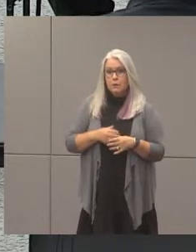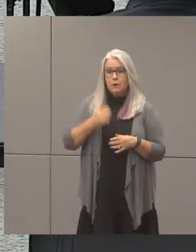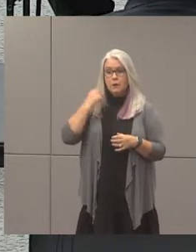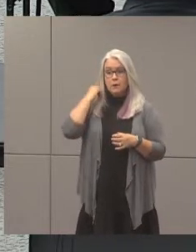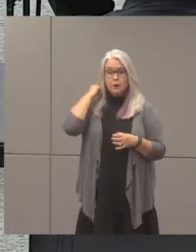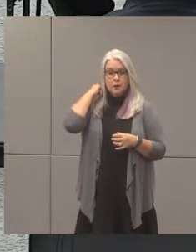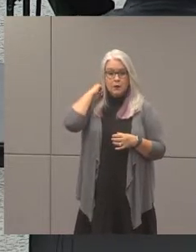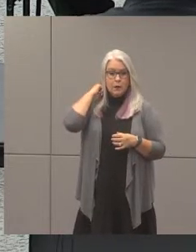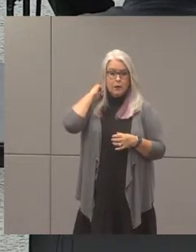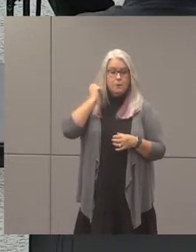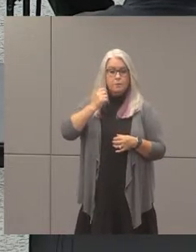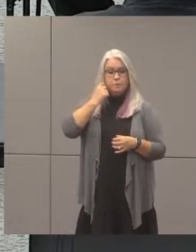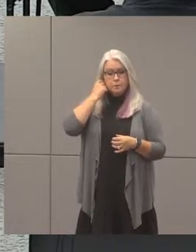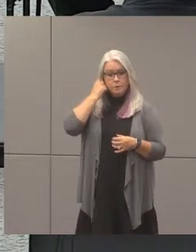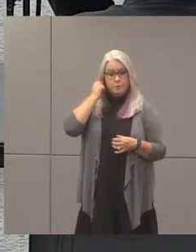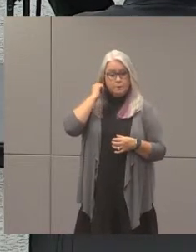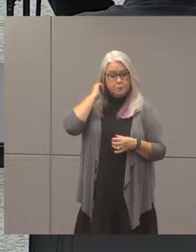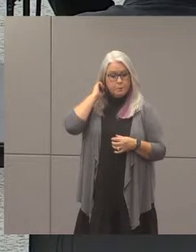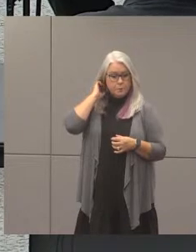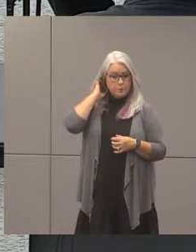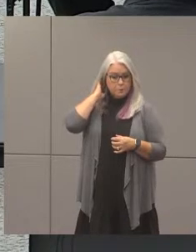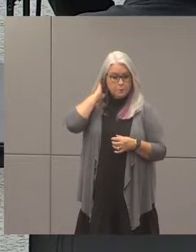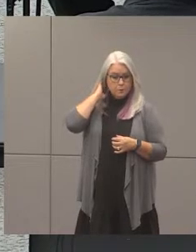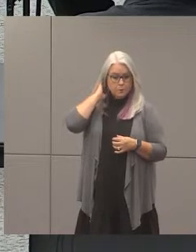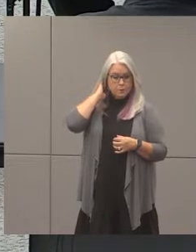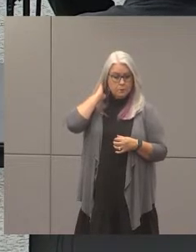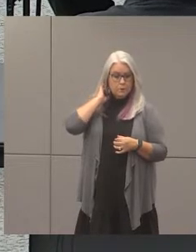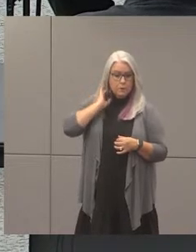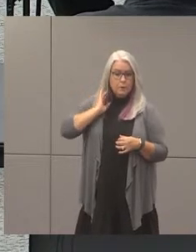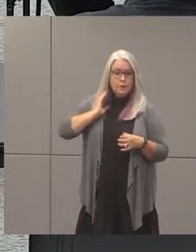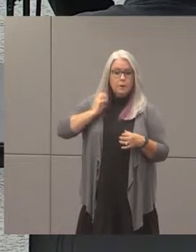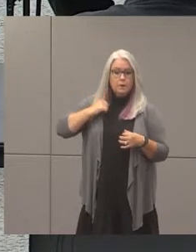I would like to look at other options.